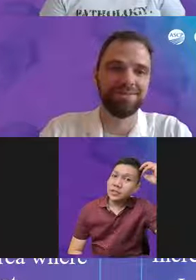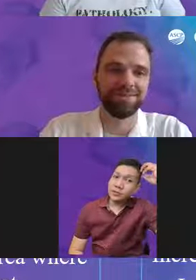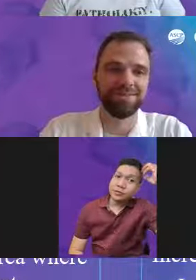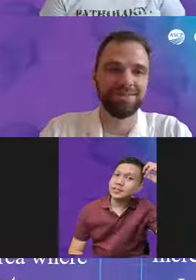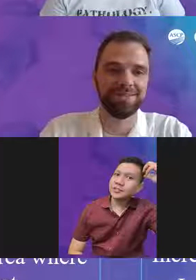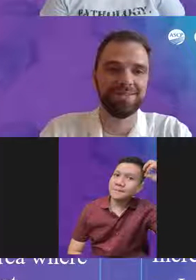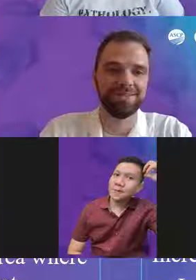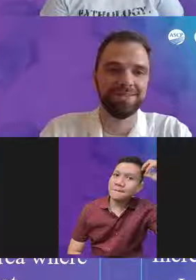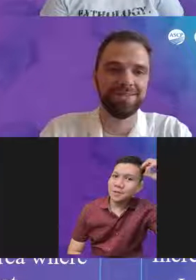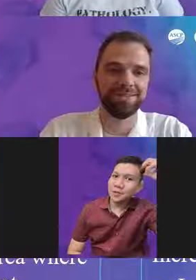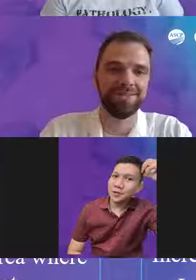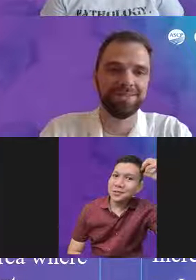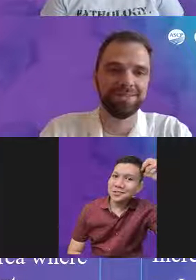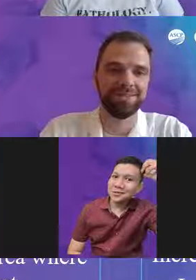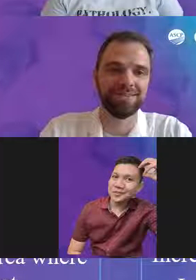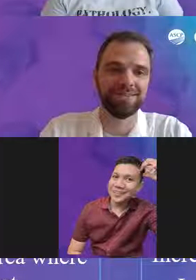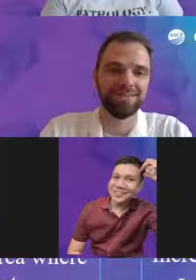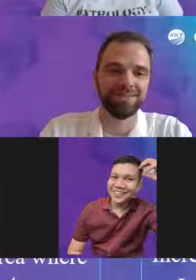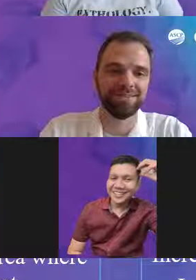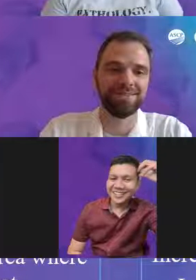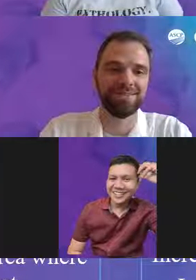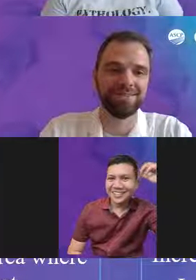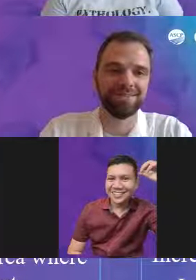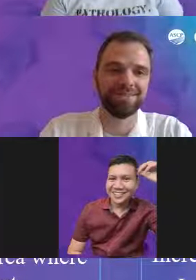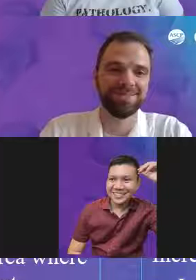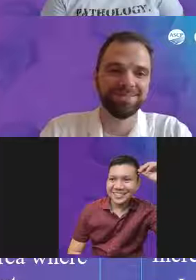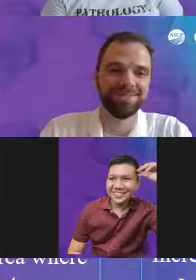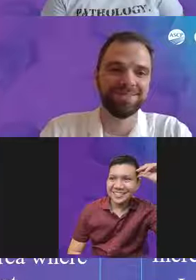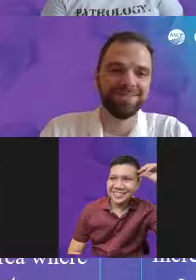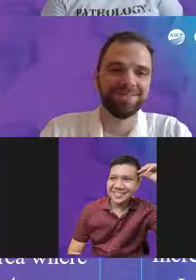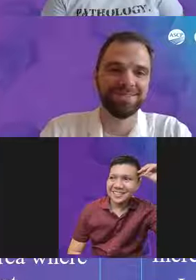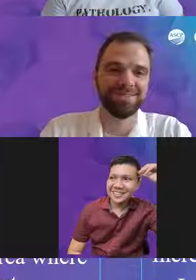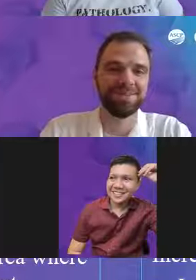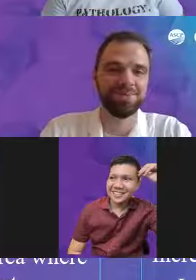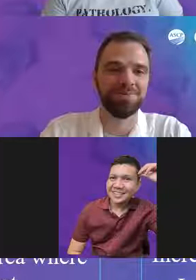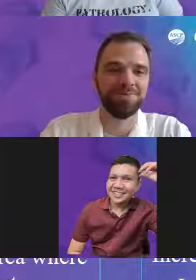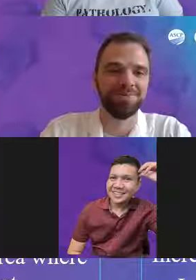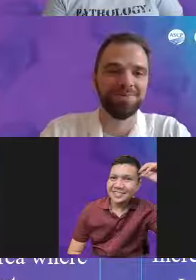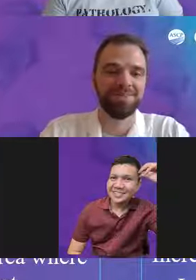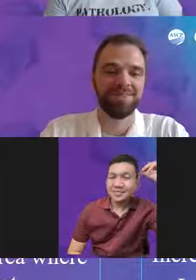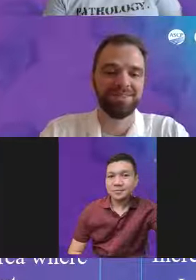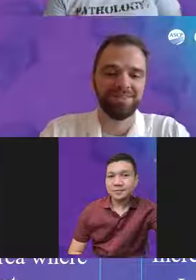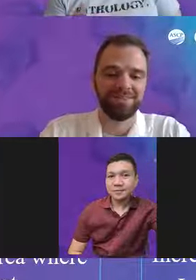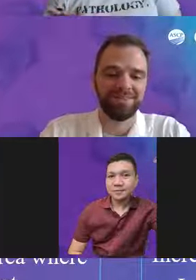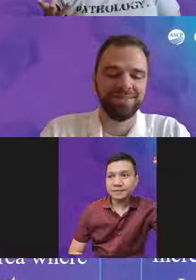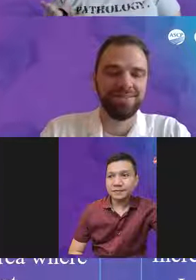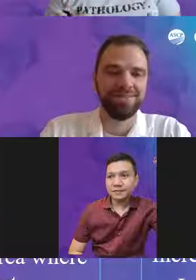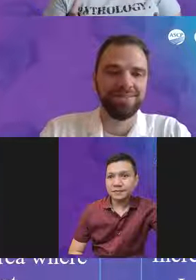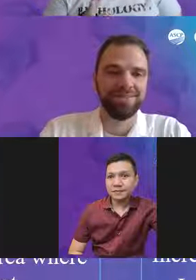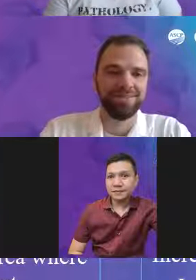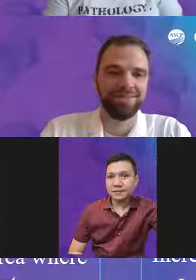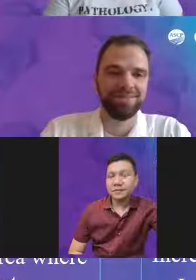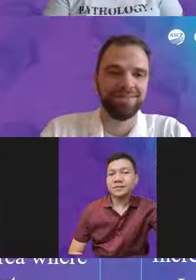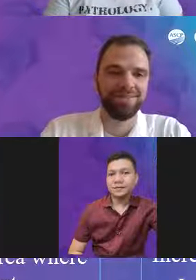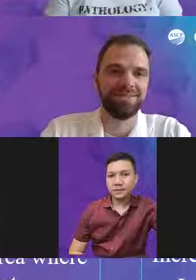absolutely. So you're clues. Looking, there's always clues. So you're looking at hemoglobin, you're